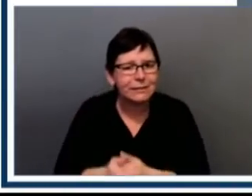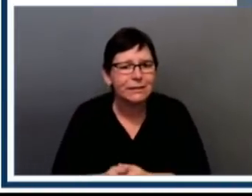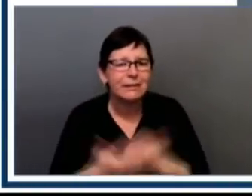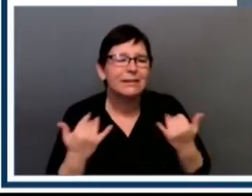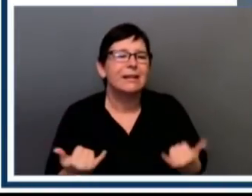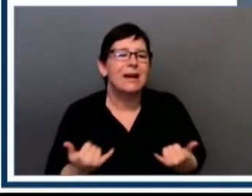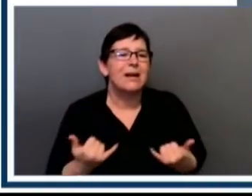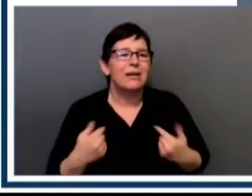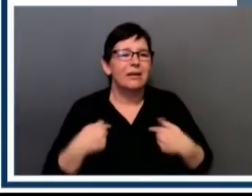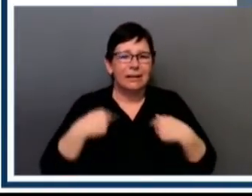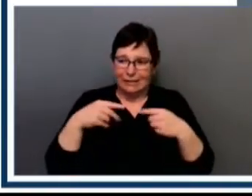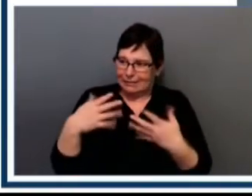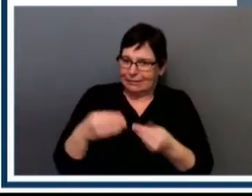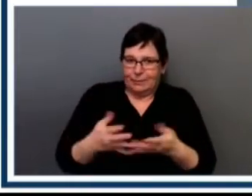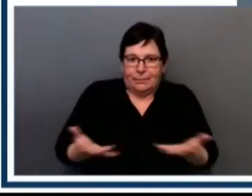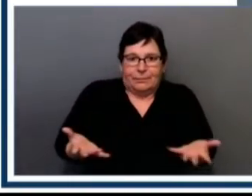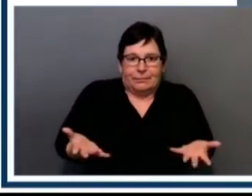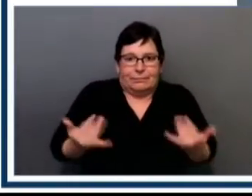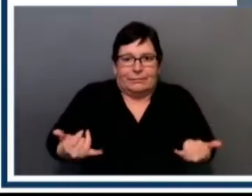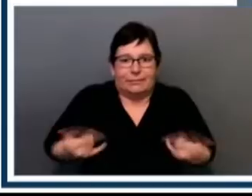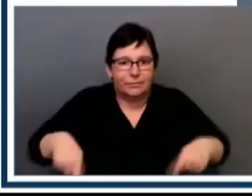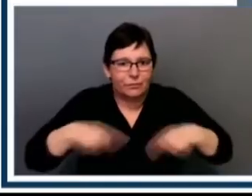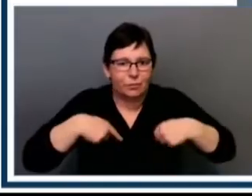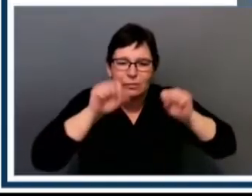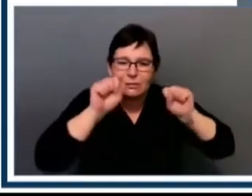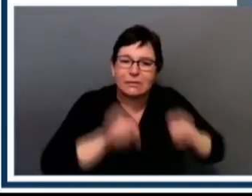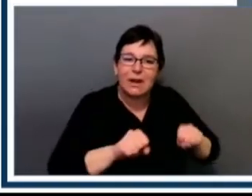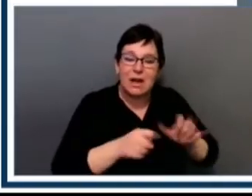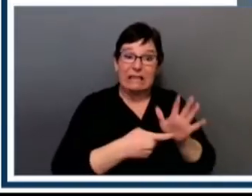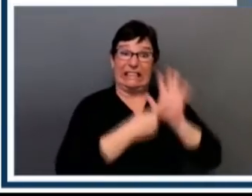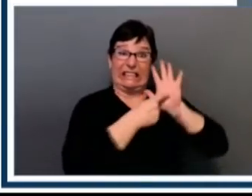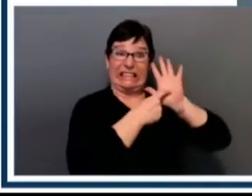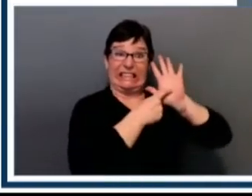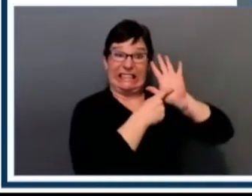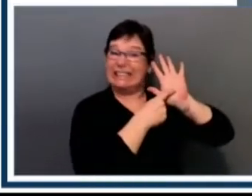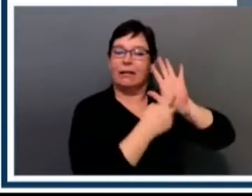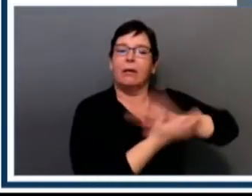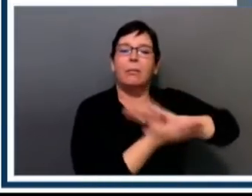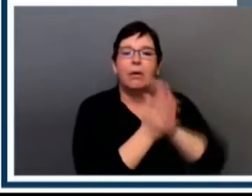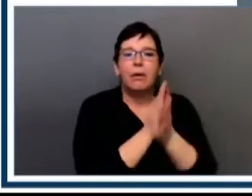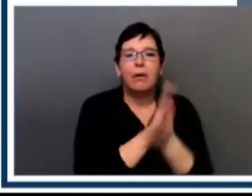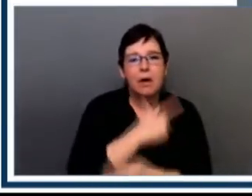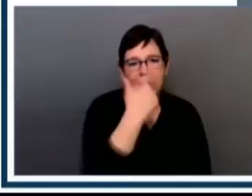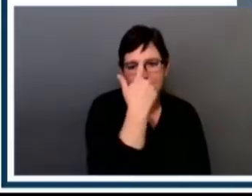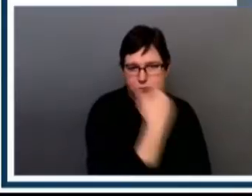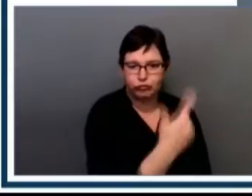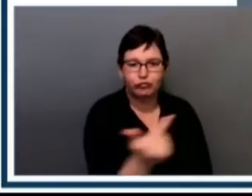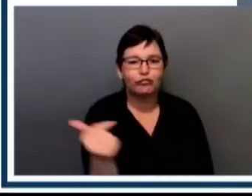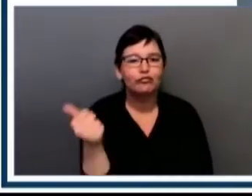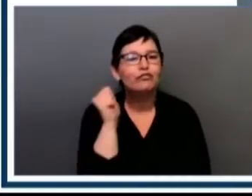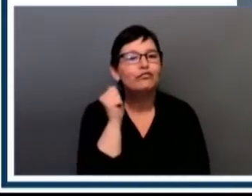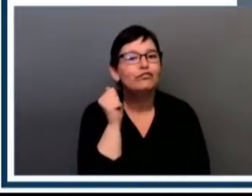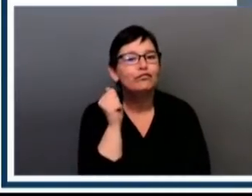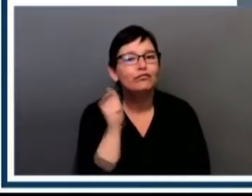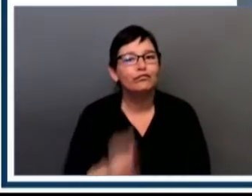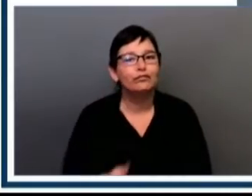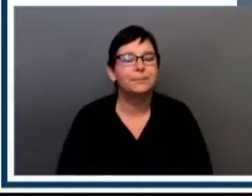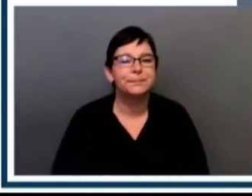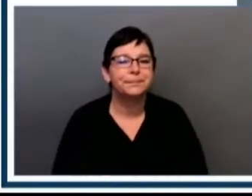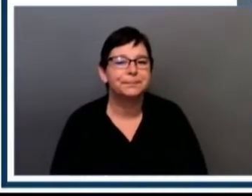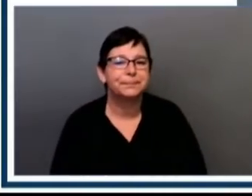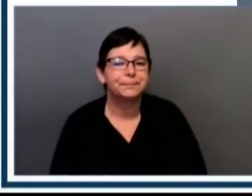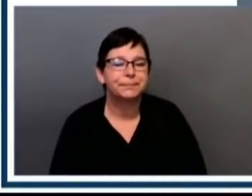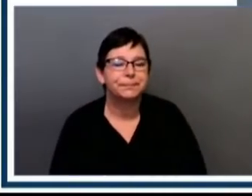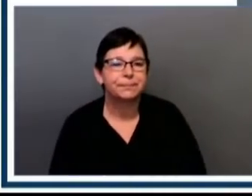Hi, Dr. Strang. I'm just curious what you're anticipating will happen